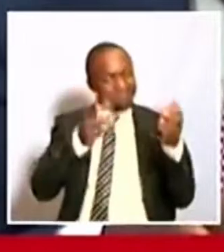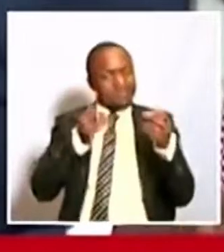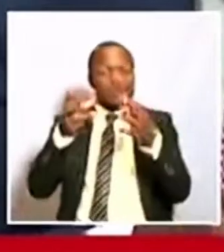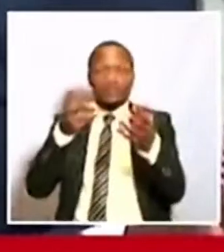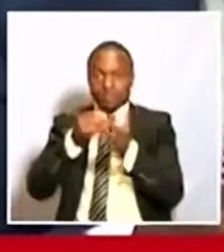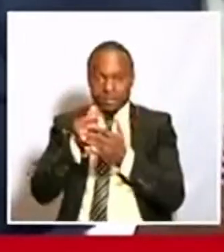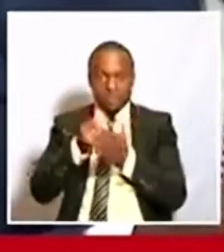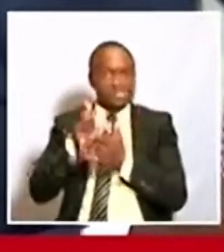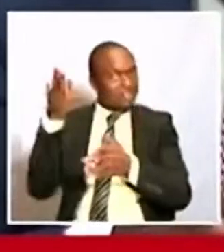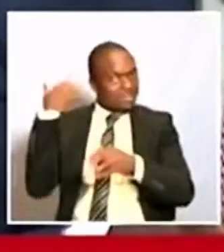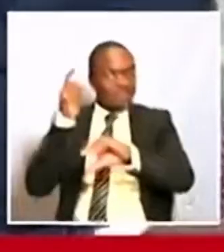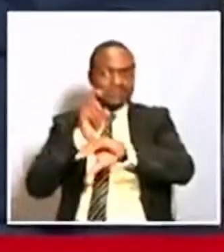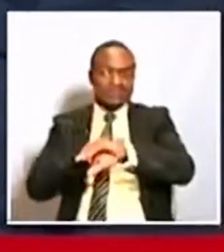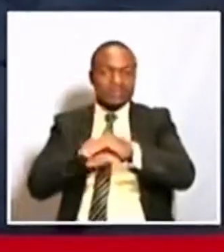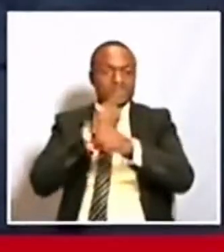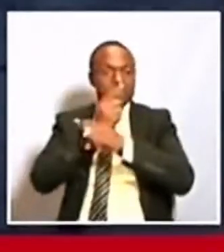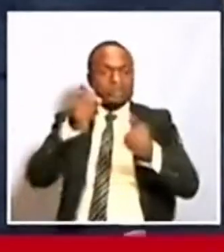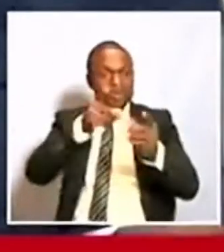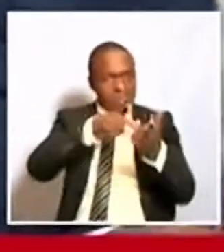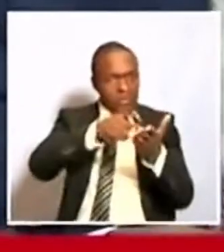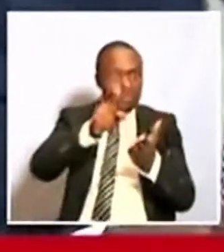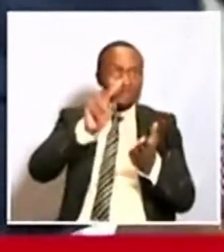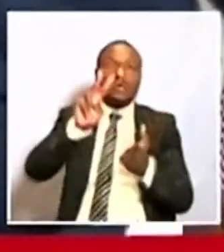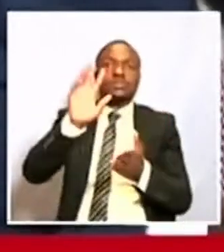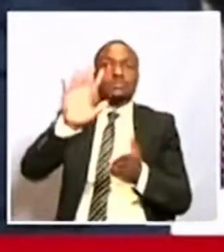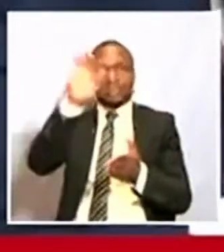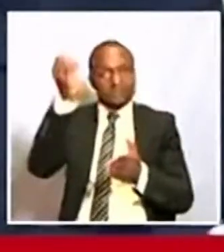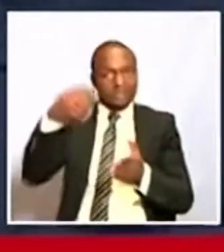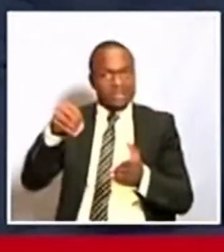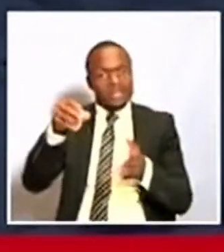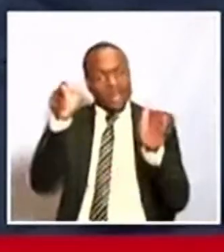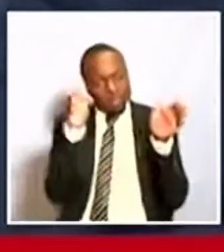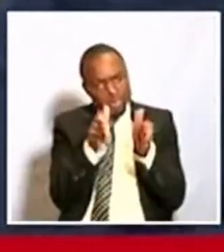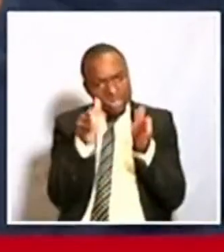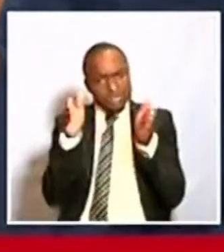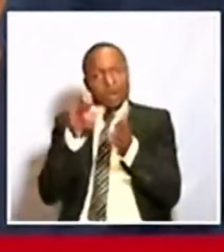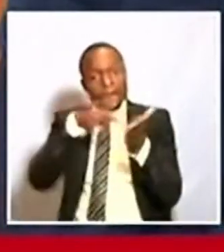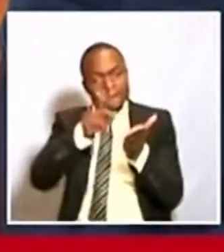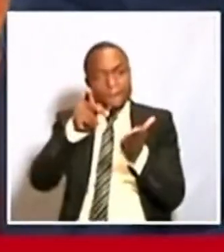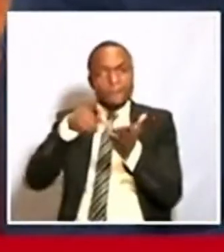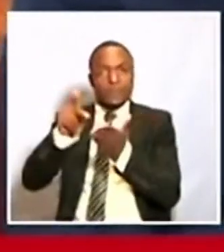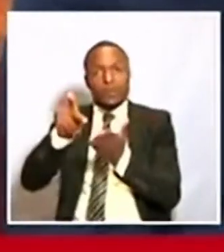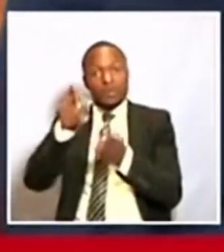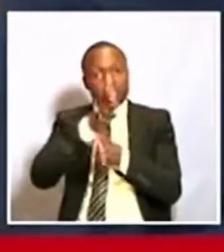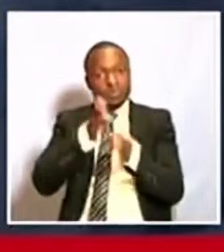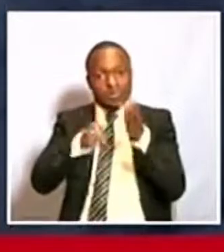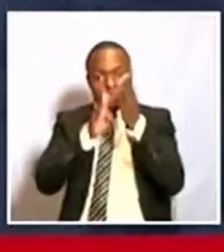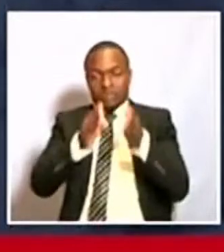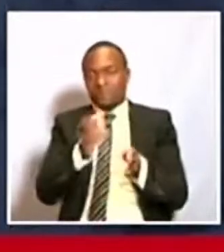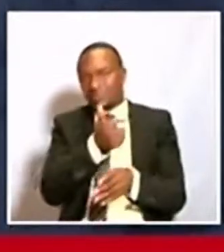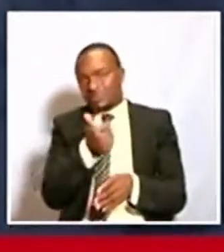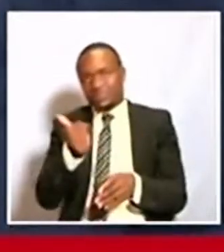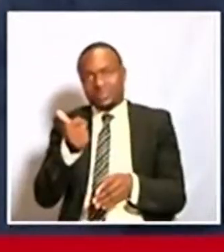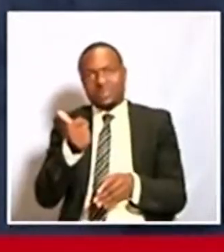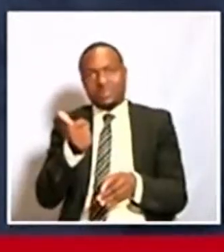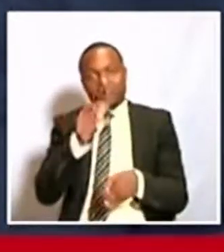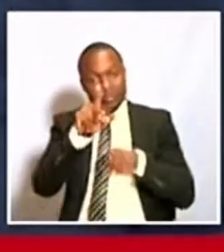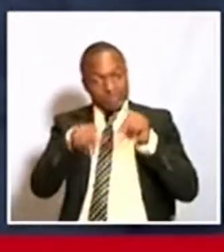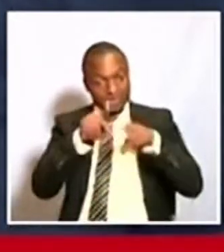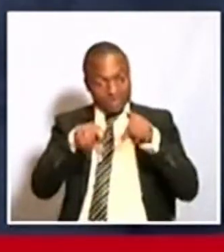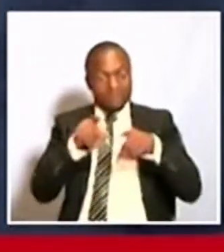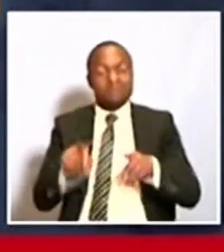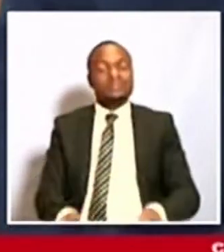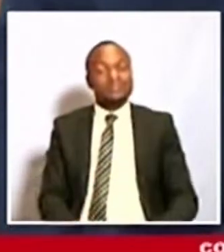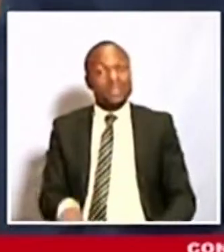by that time, we just paid 25% and all those small payments to the contractors and other people.